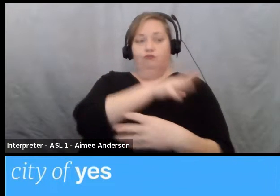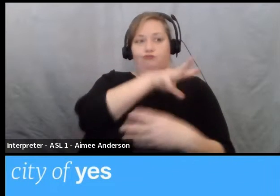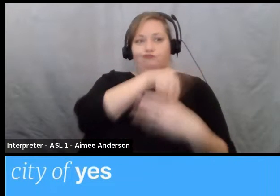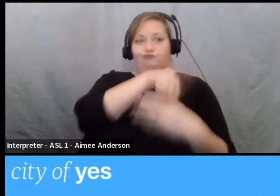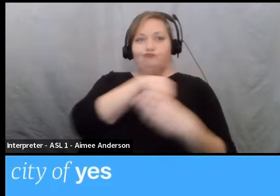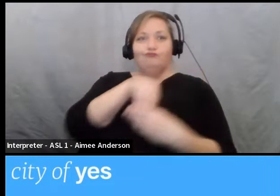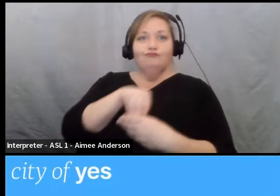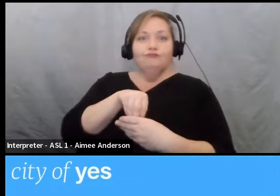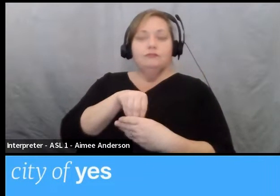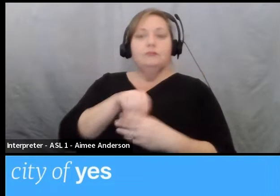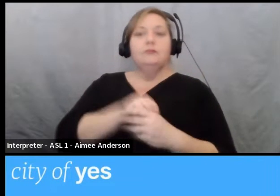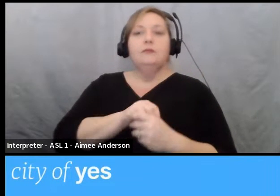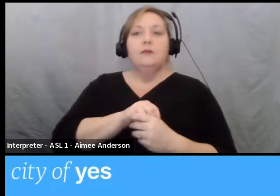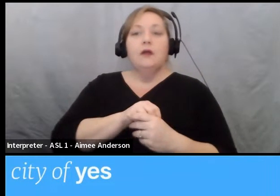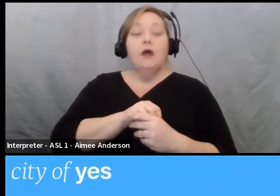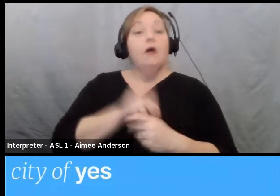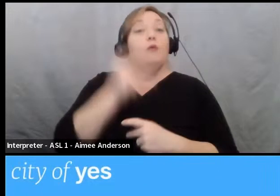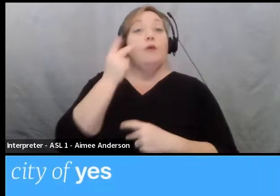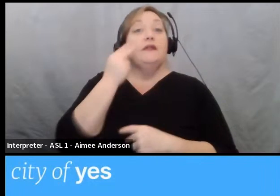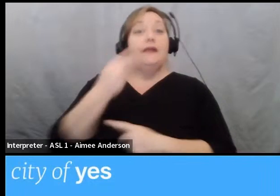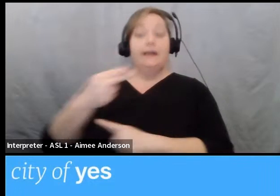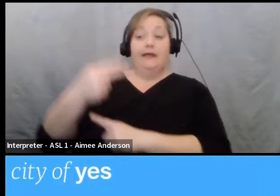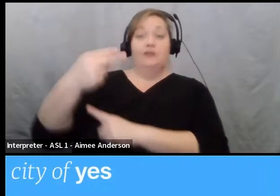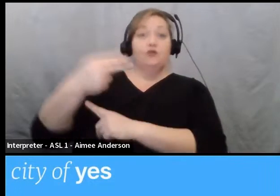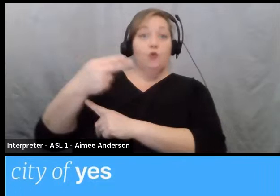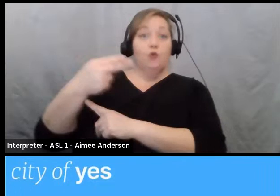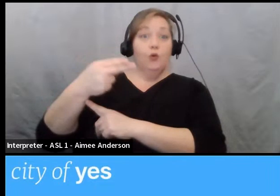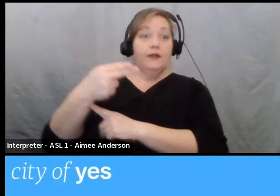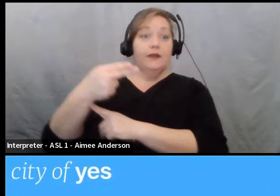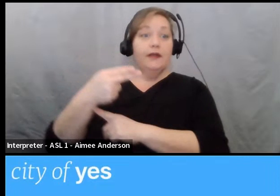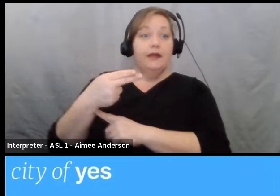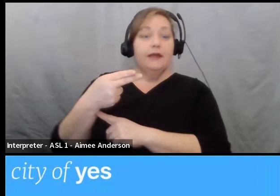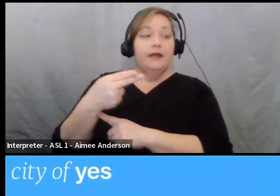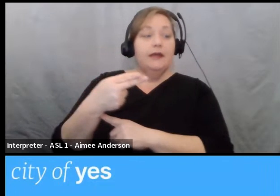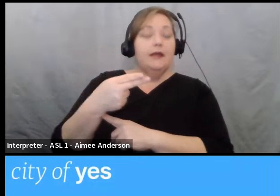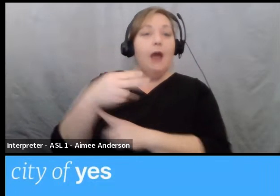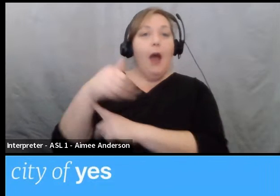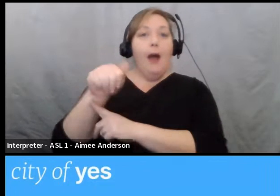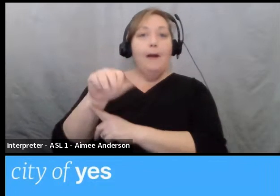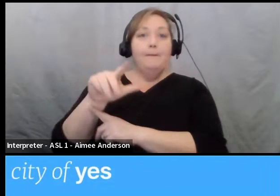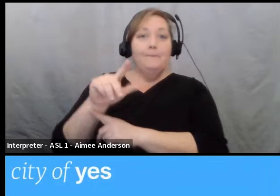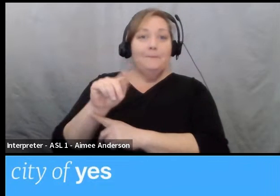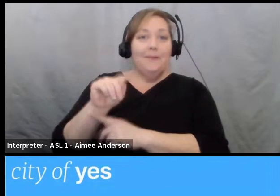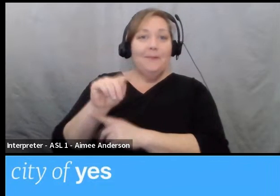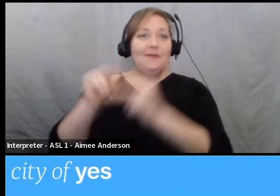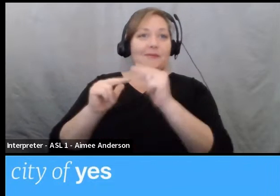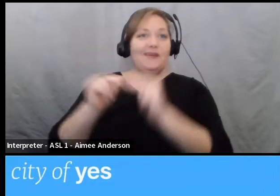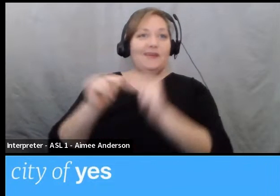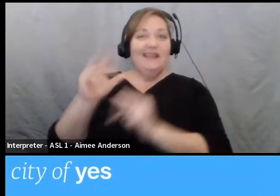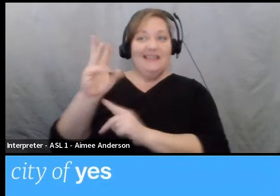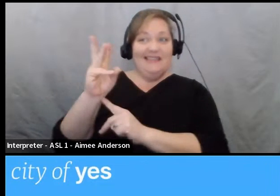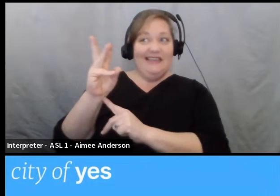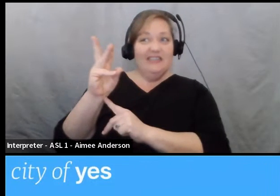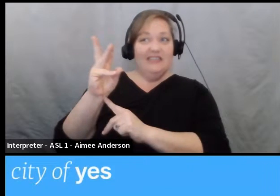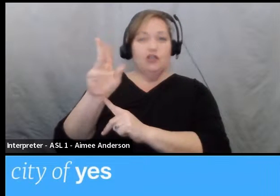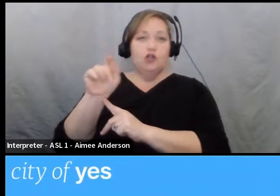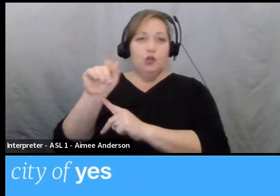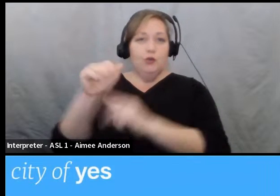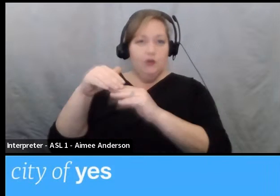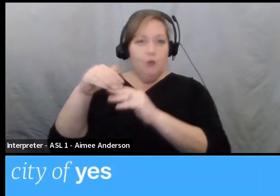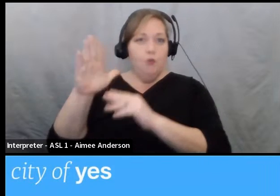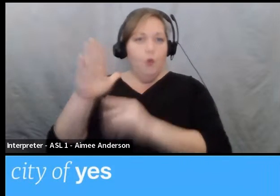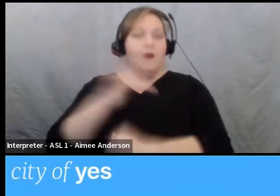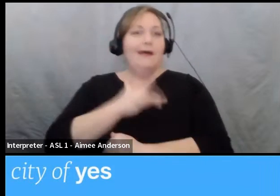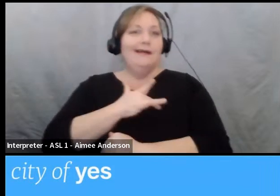that. And what we've seen historically is that apartment buildings of 6 or more units tend to